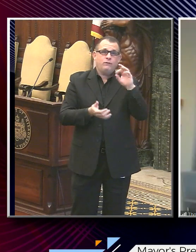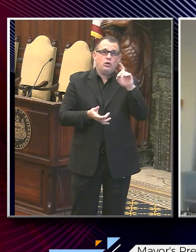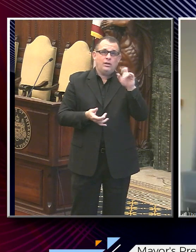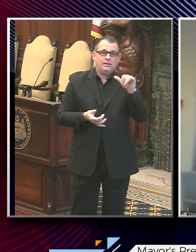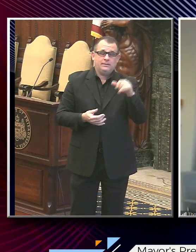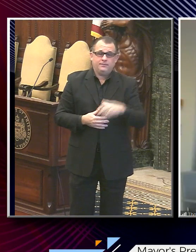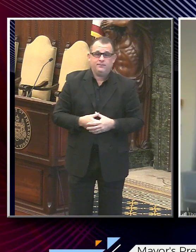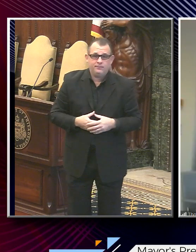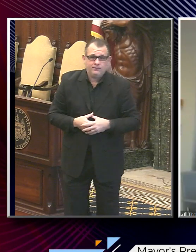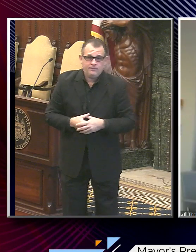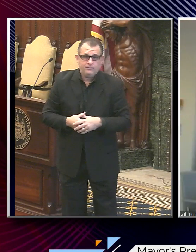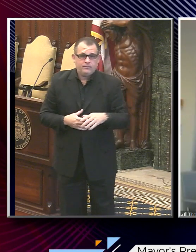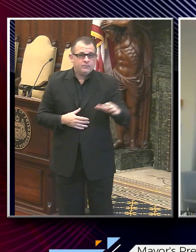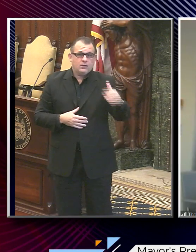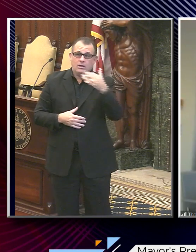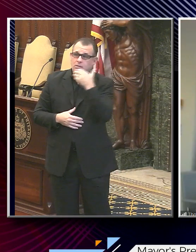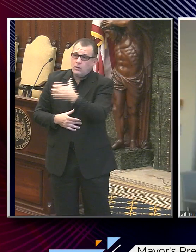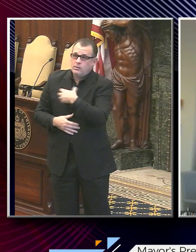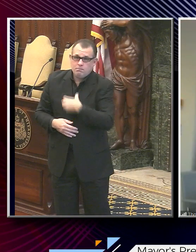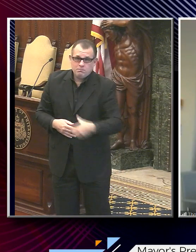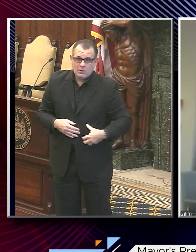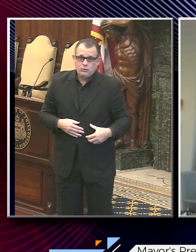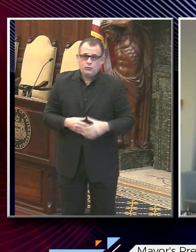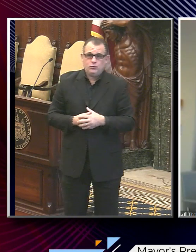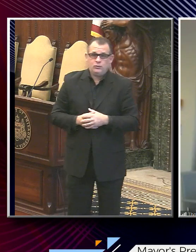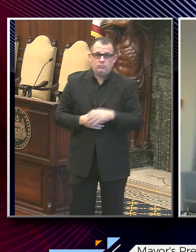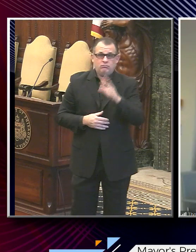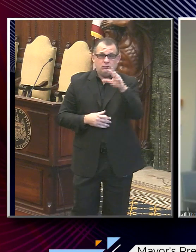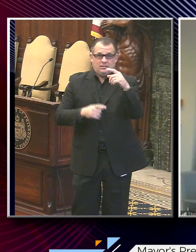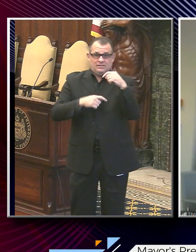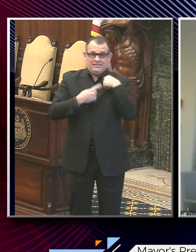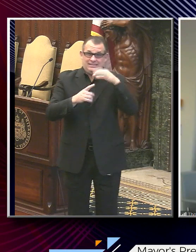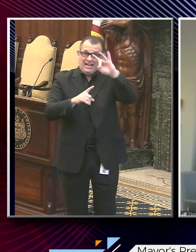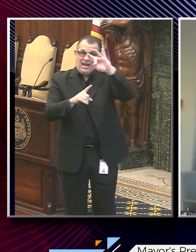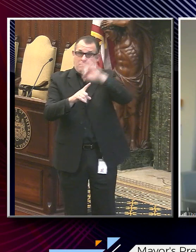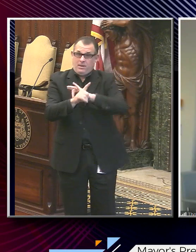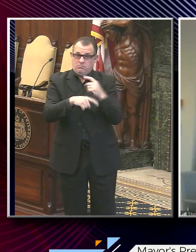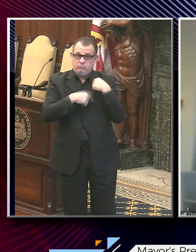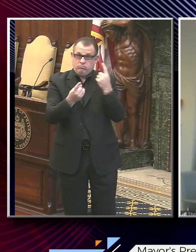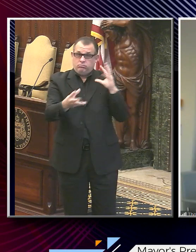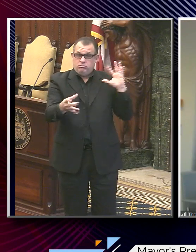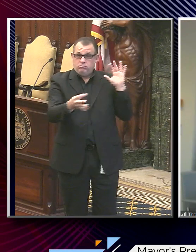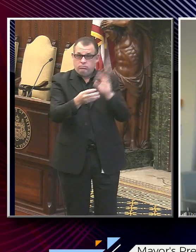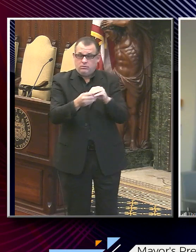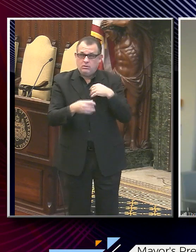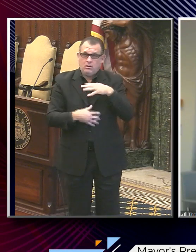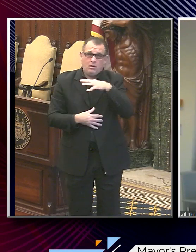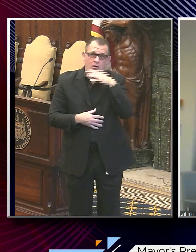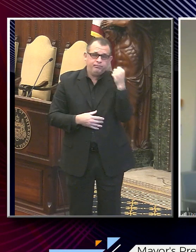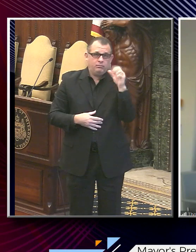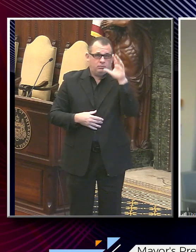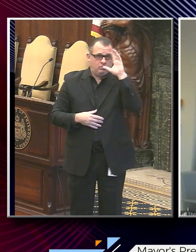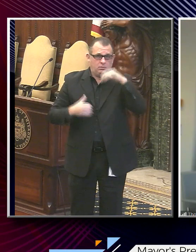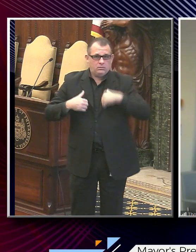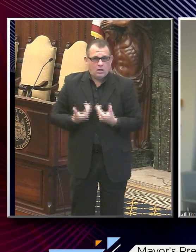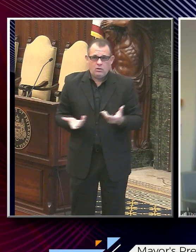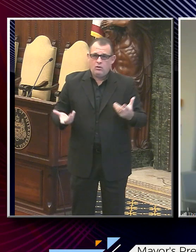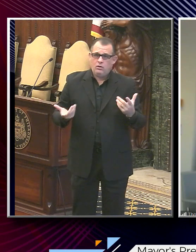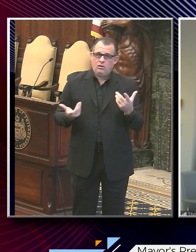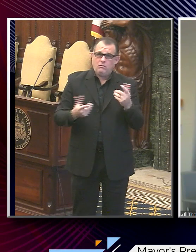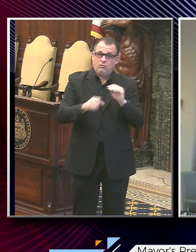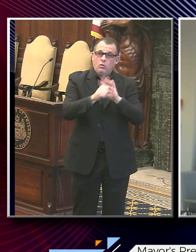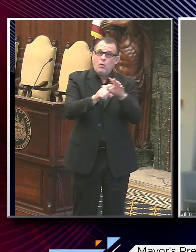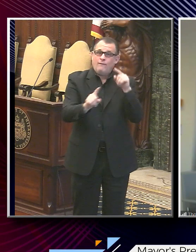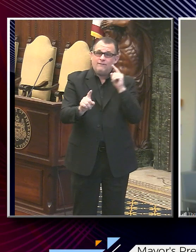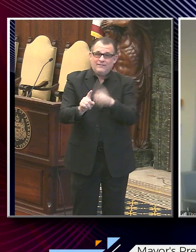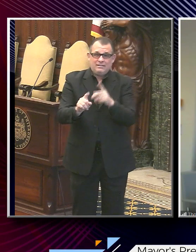Thank you very much, Mayor. We've been with the coronavirus now for 8 months, and everyone's tired of it. Unfortunately, the epidemic is approaching its